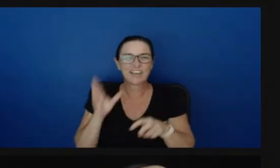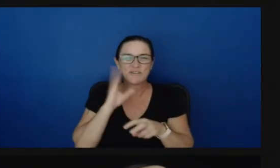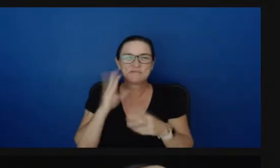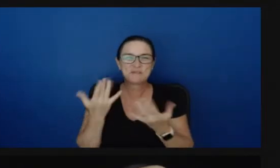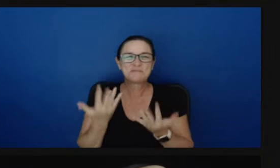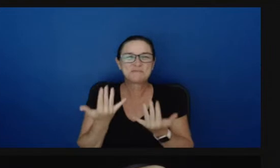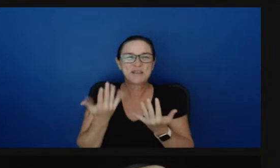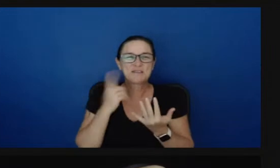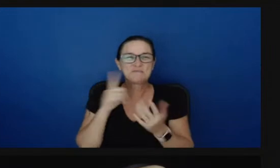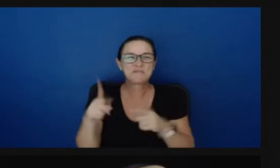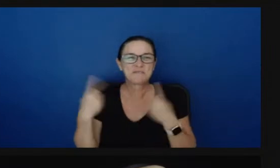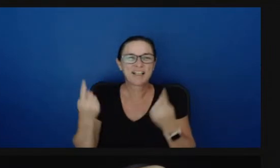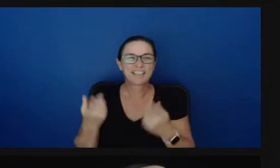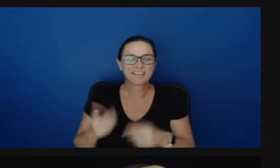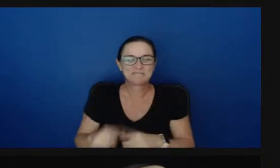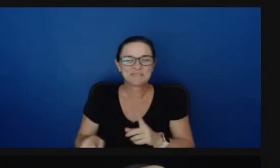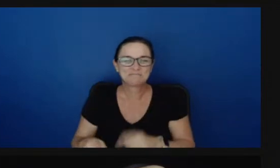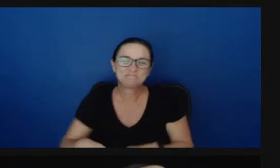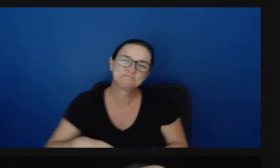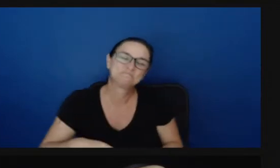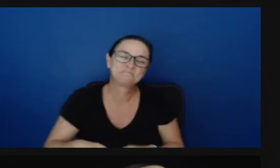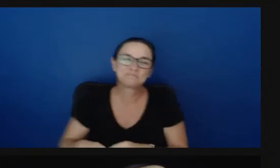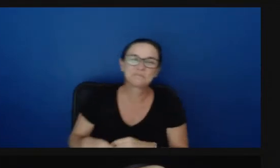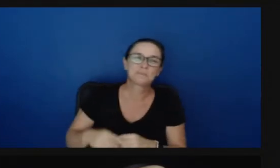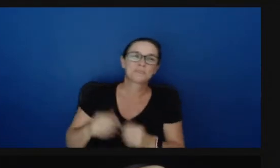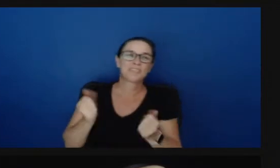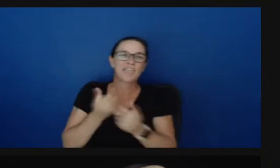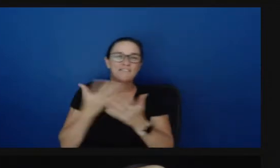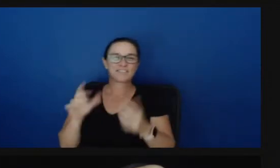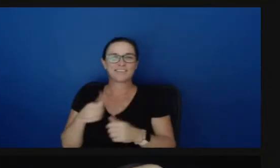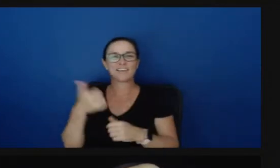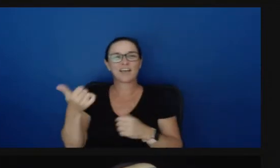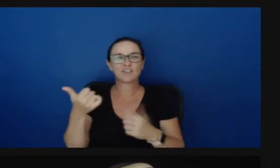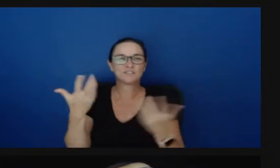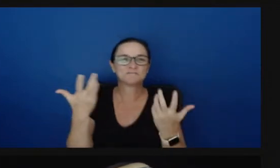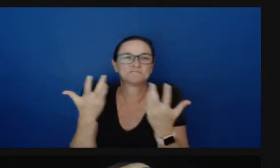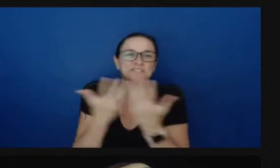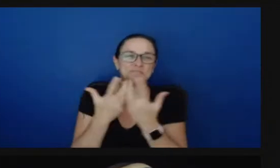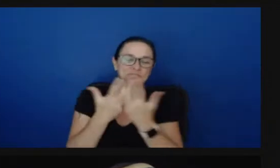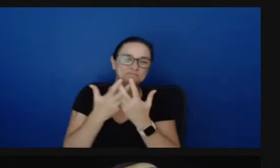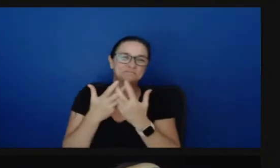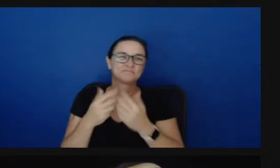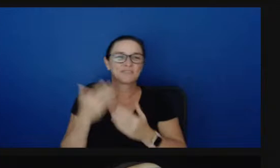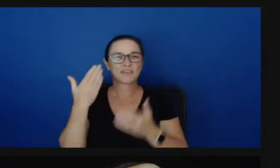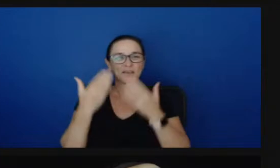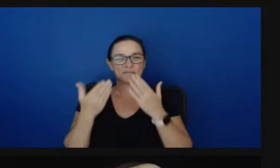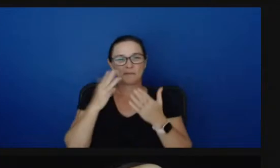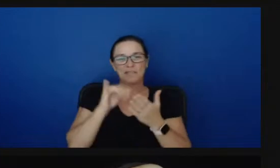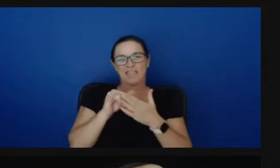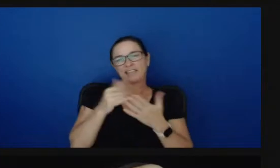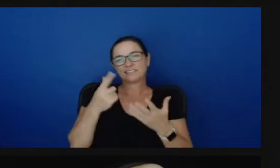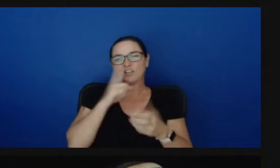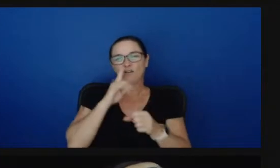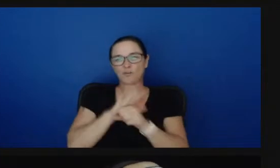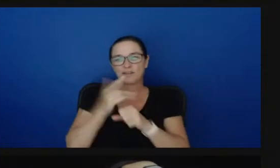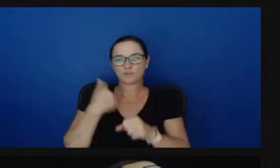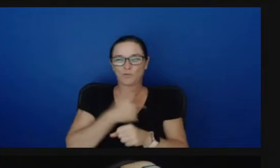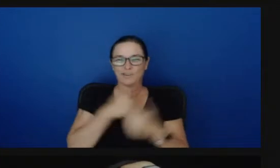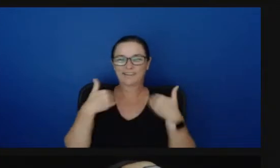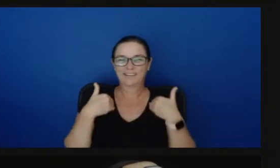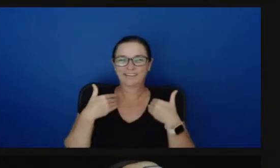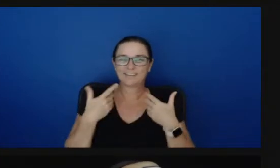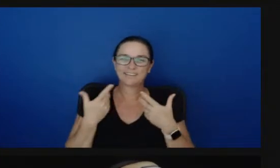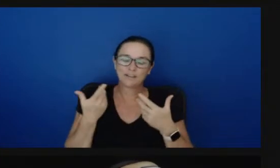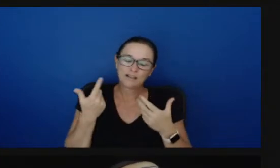idea is going to take off between now and then. And so everything else seems to fit. And that would be probably the confirmation at that point. And